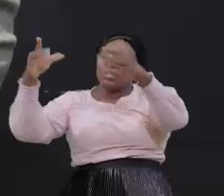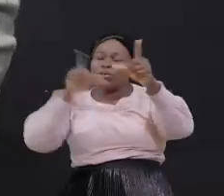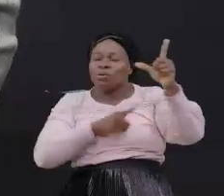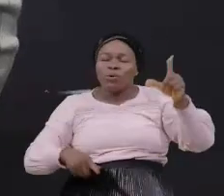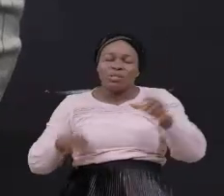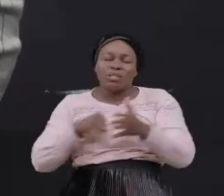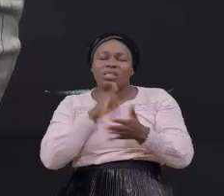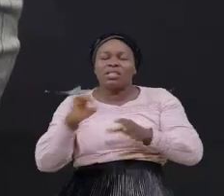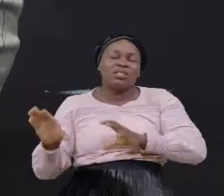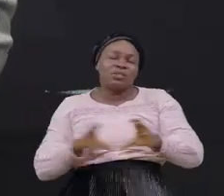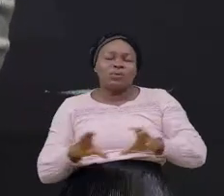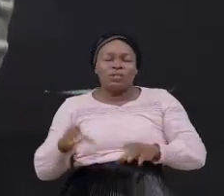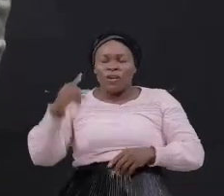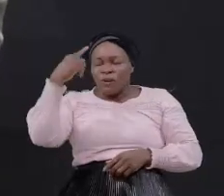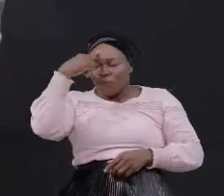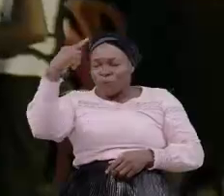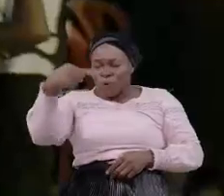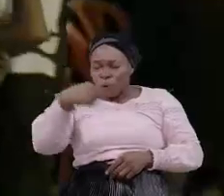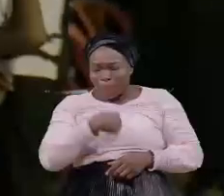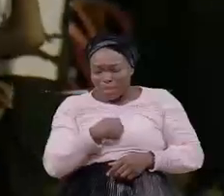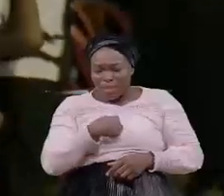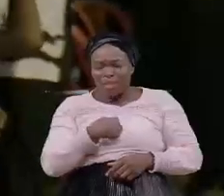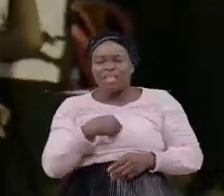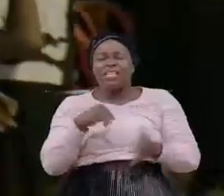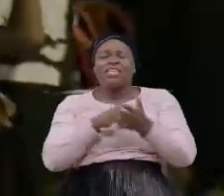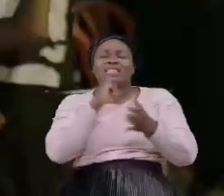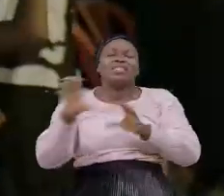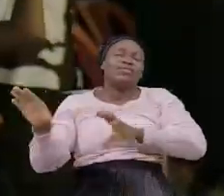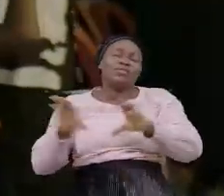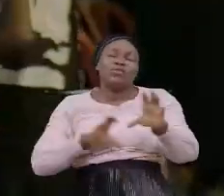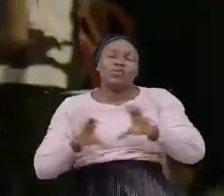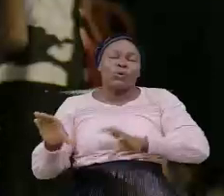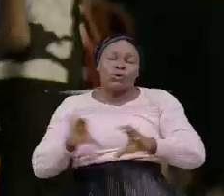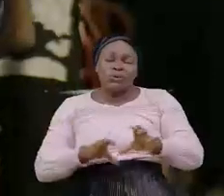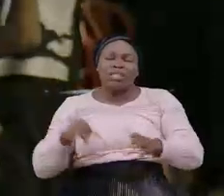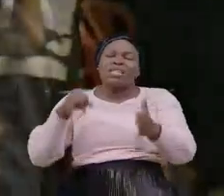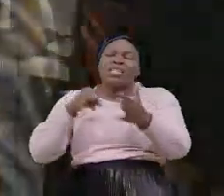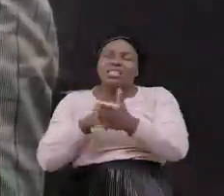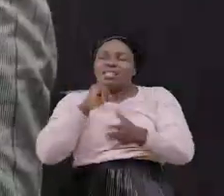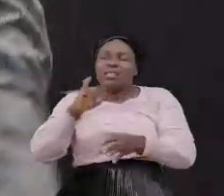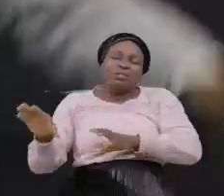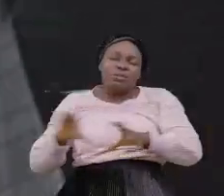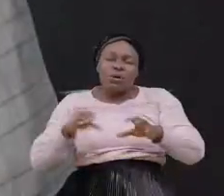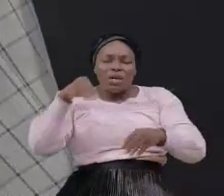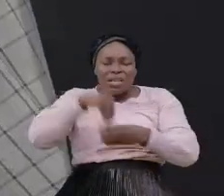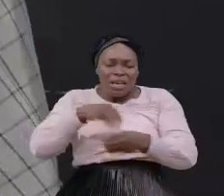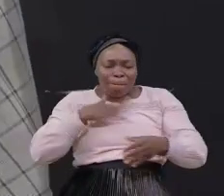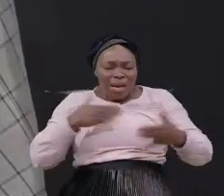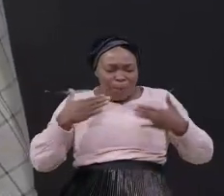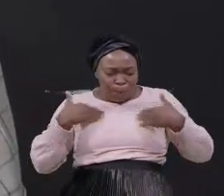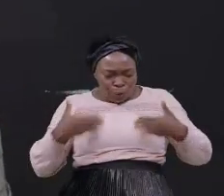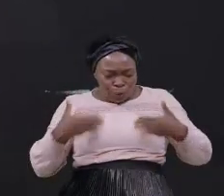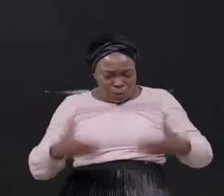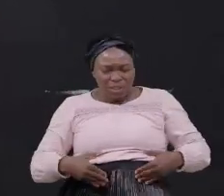me, it is done. In my body, it